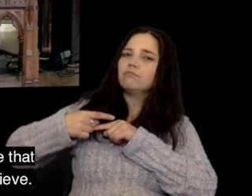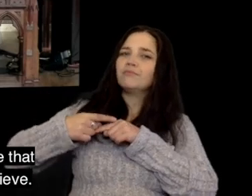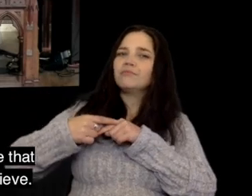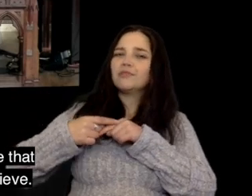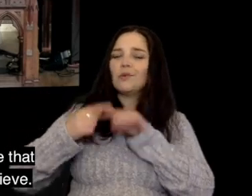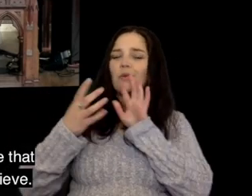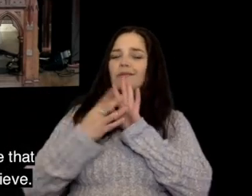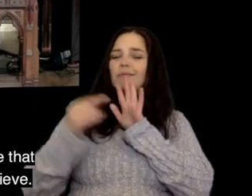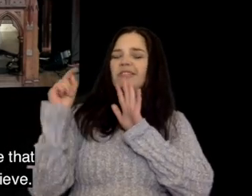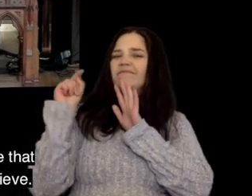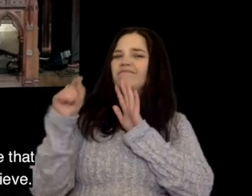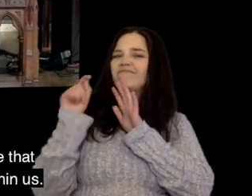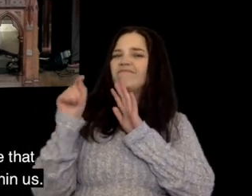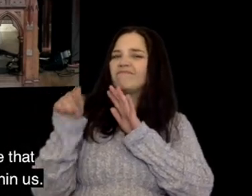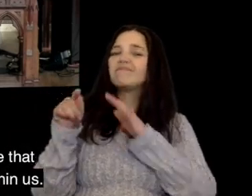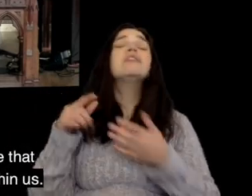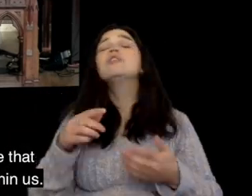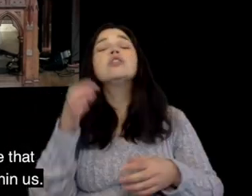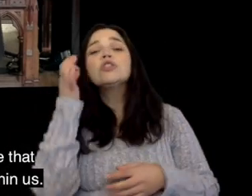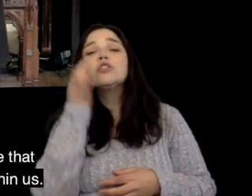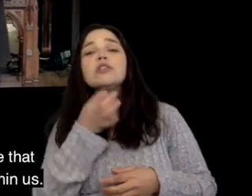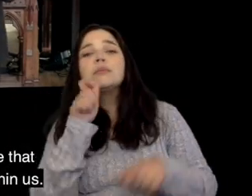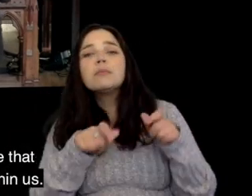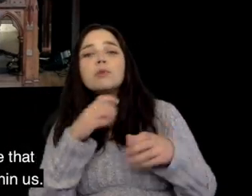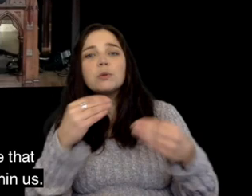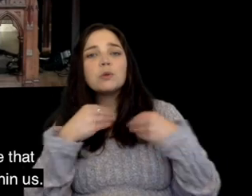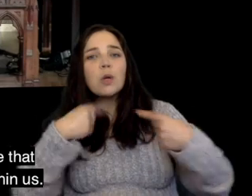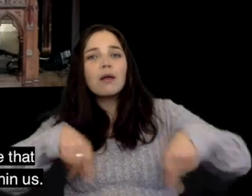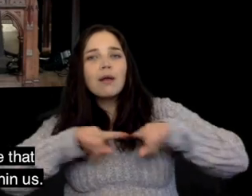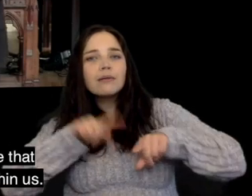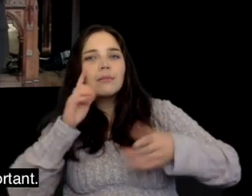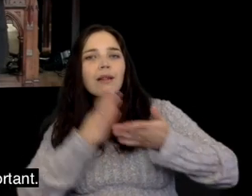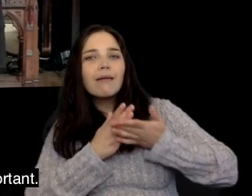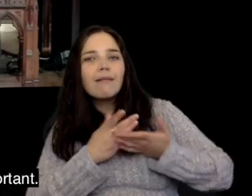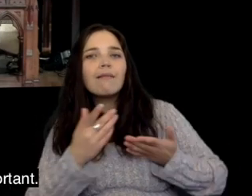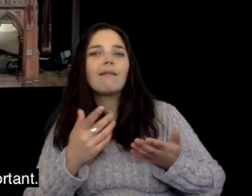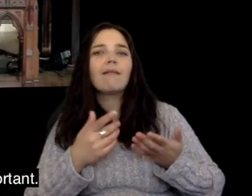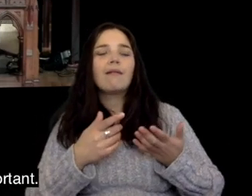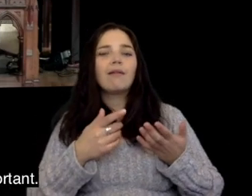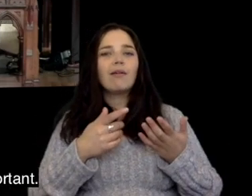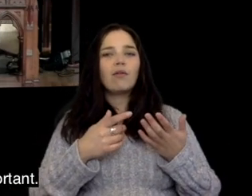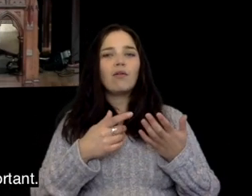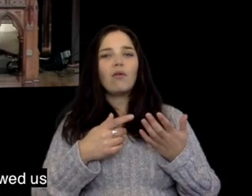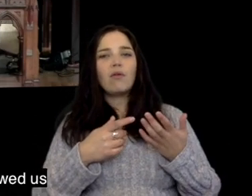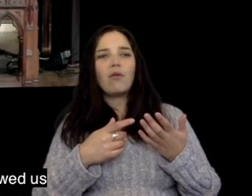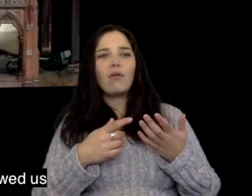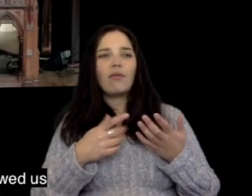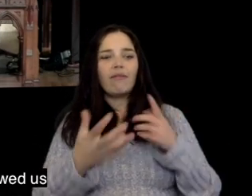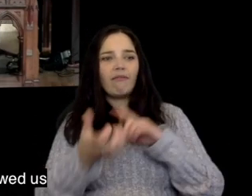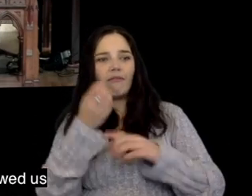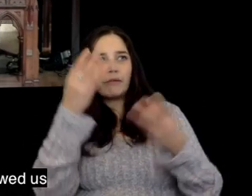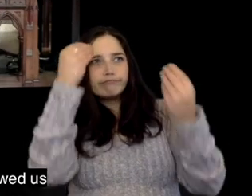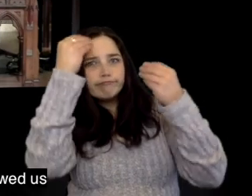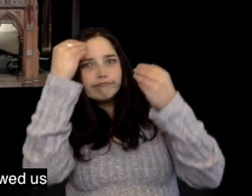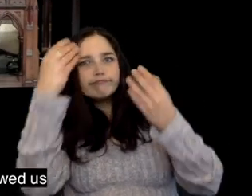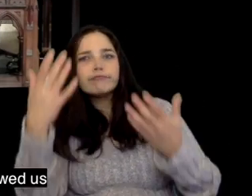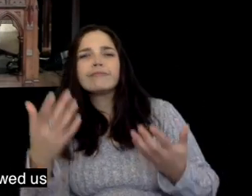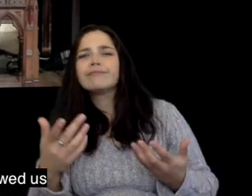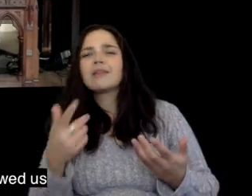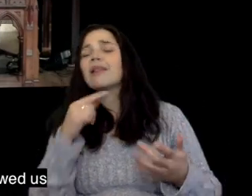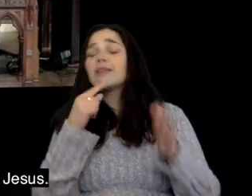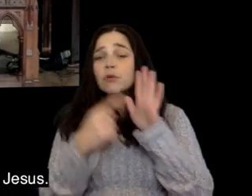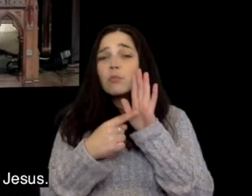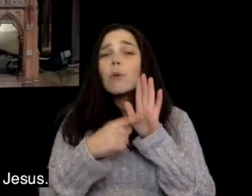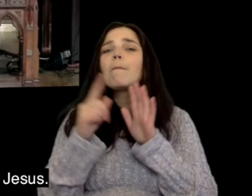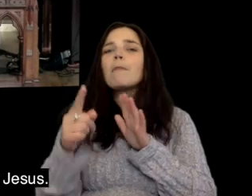well, the shining example. It's not just the people that taught us what to believe. It's not just the people that fanned up doctrine within us. Those things are